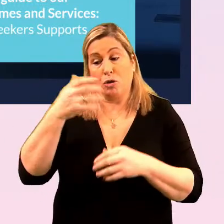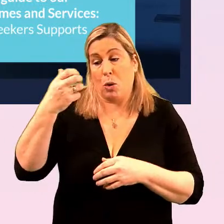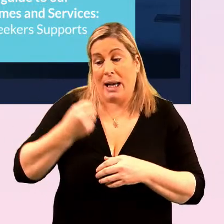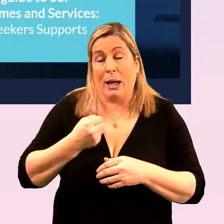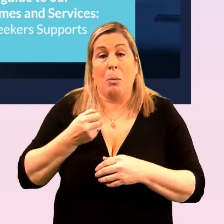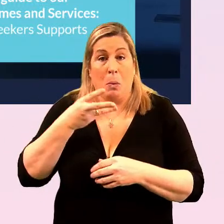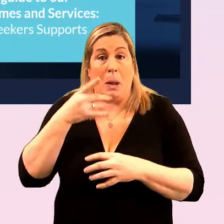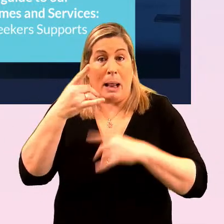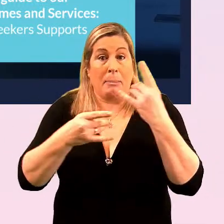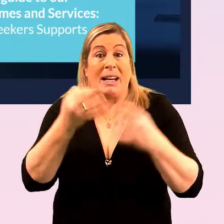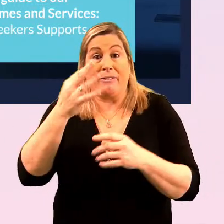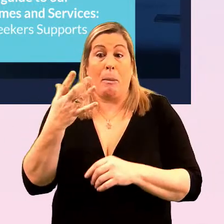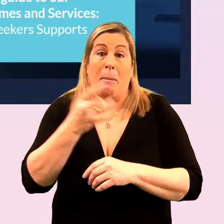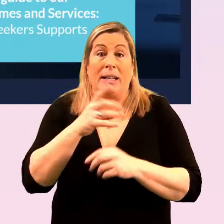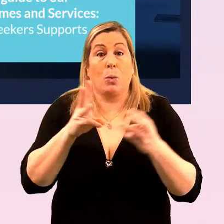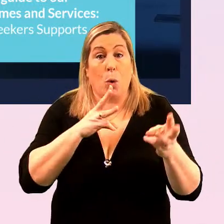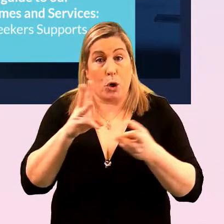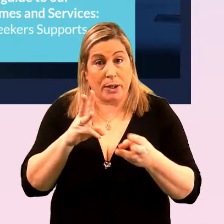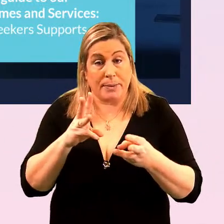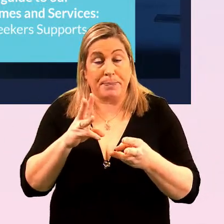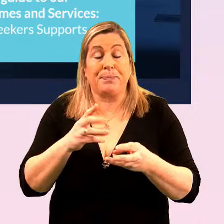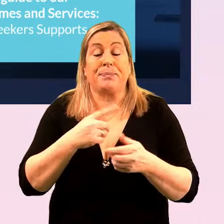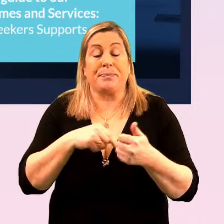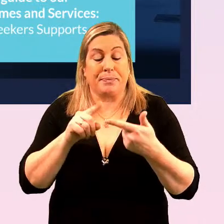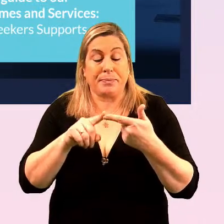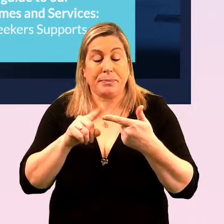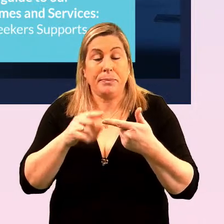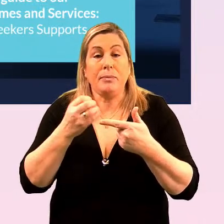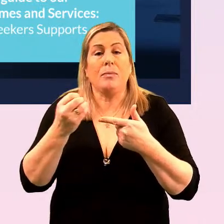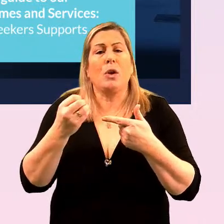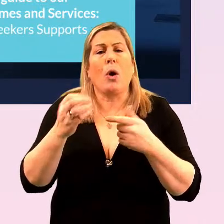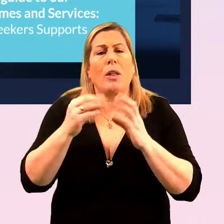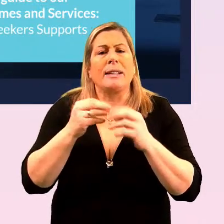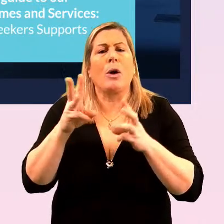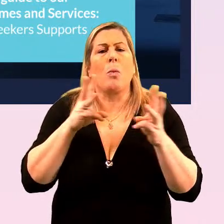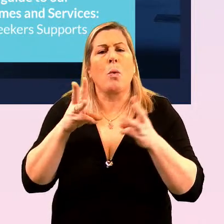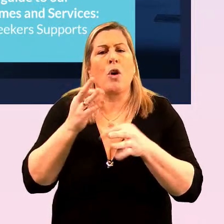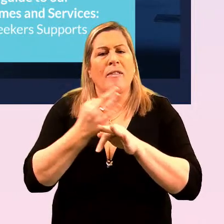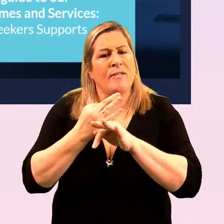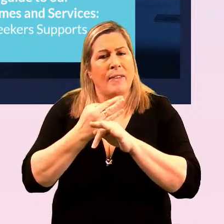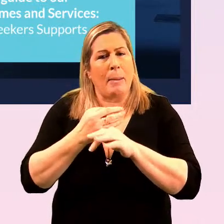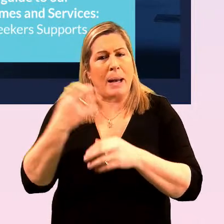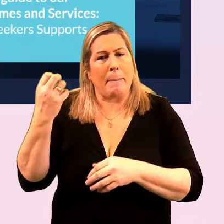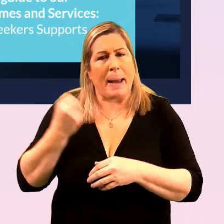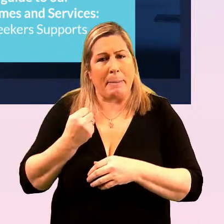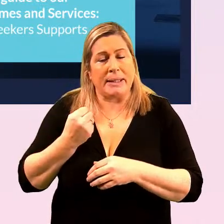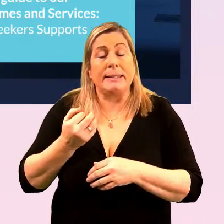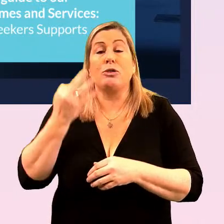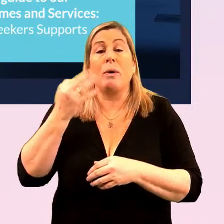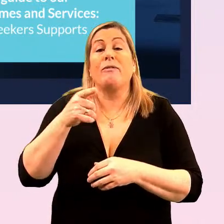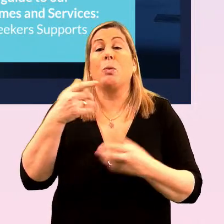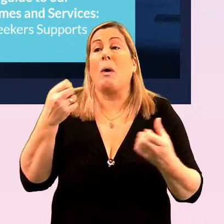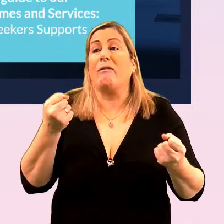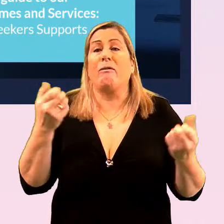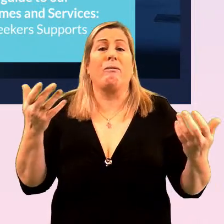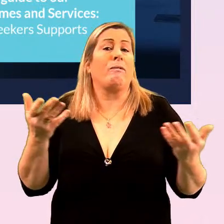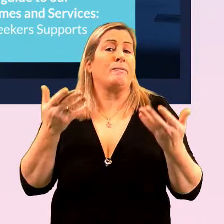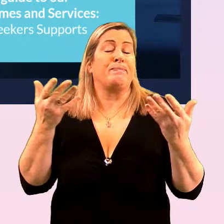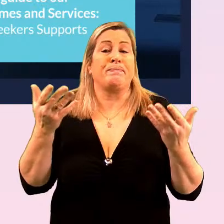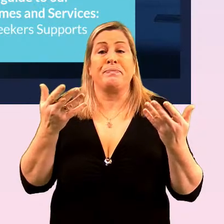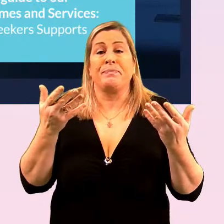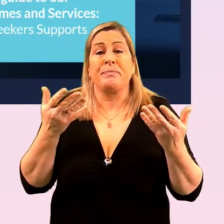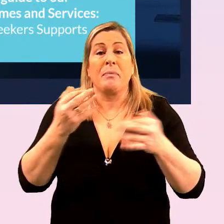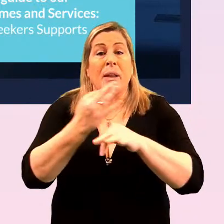be if you go back to work. The other thing then is the working family payment, so that if you have